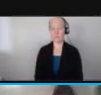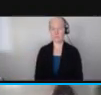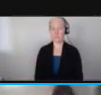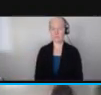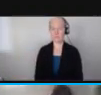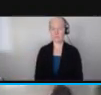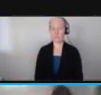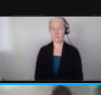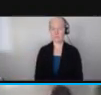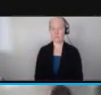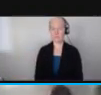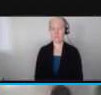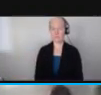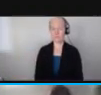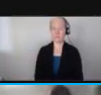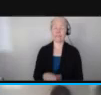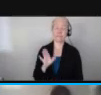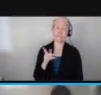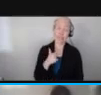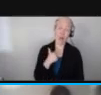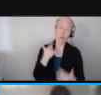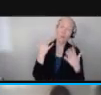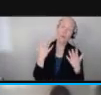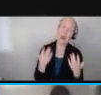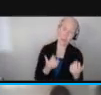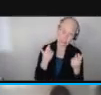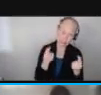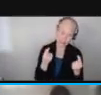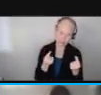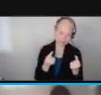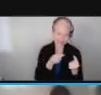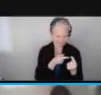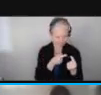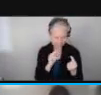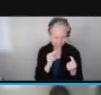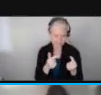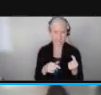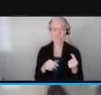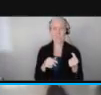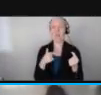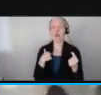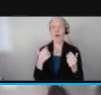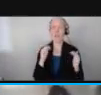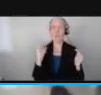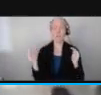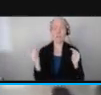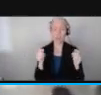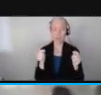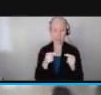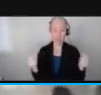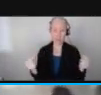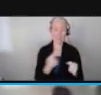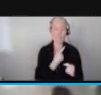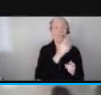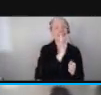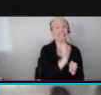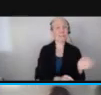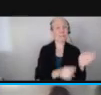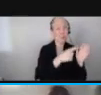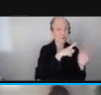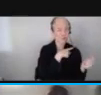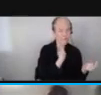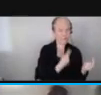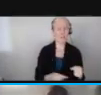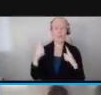So what I had intended to do was compare and contrast a simple risk with a more complex